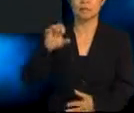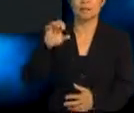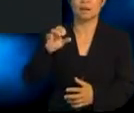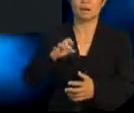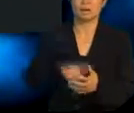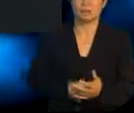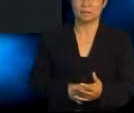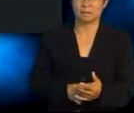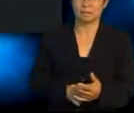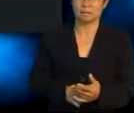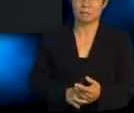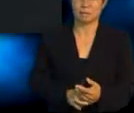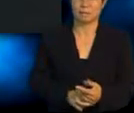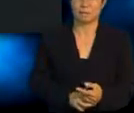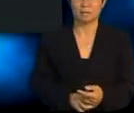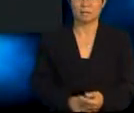A magnet